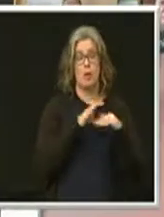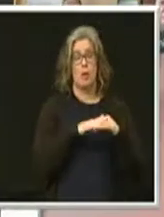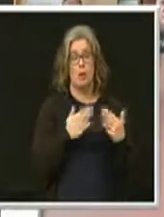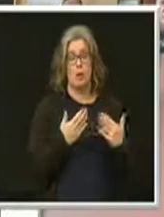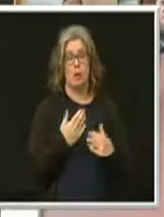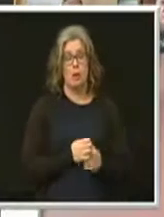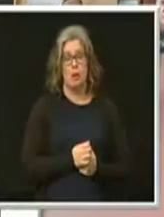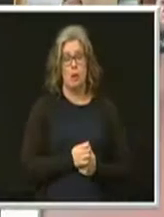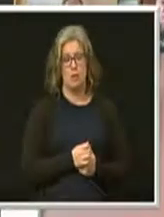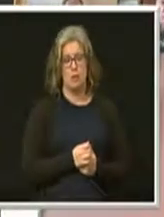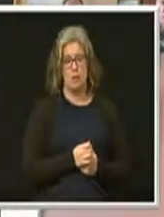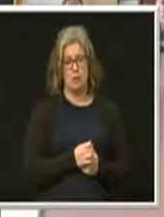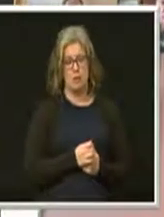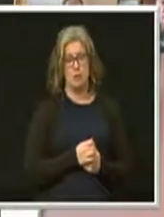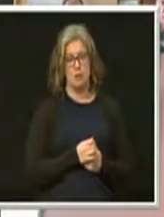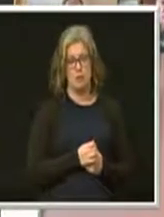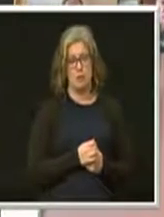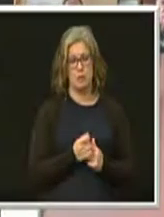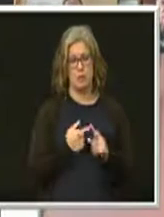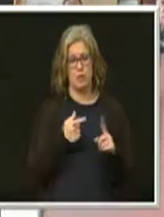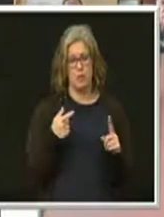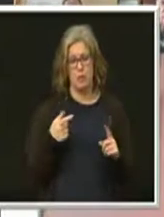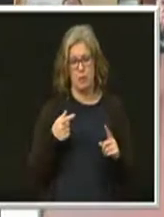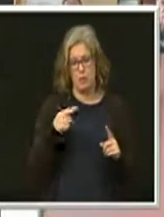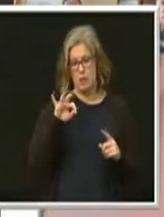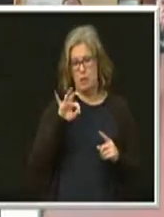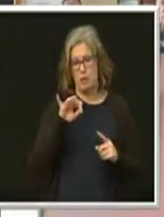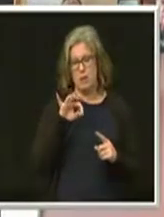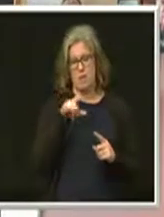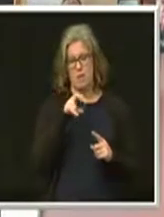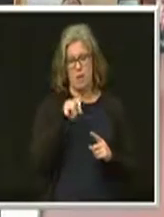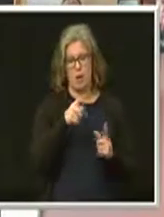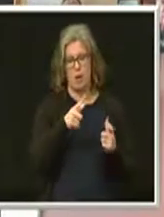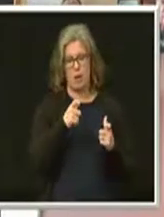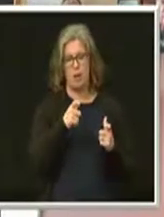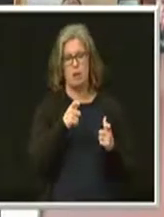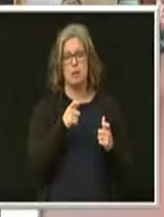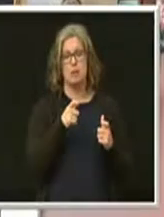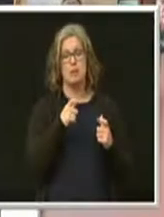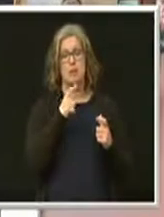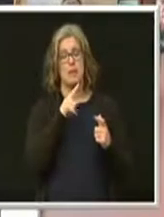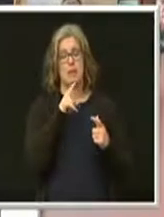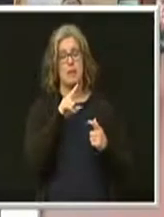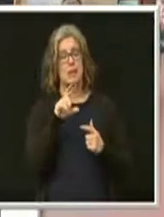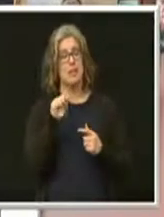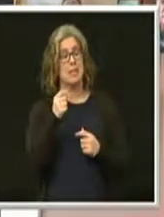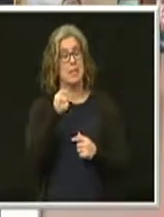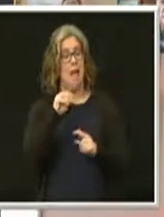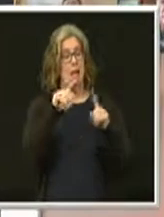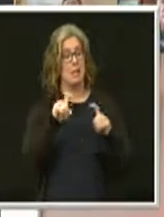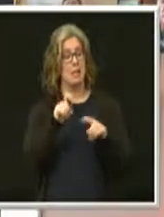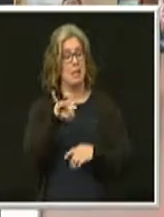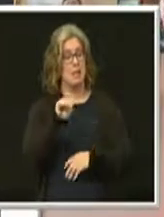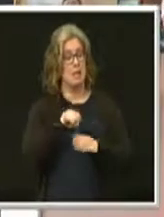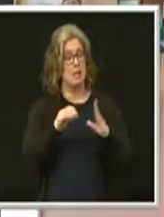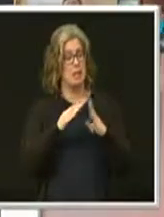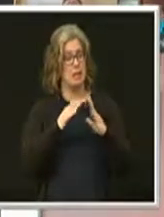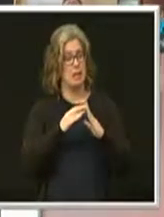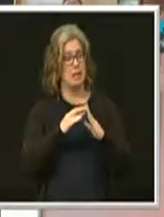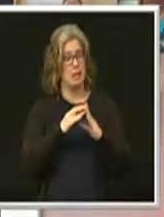is, this is from Fallon Glick also. Can you please address the alleged scam testing sites in the city? And